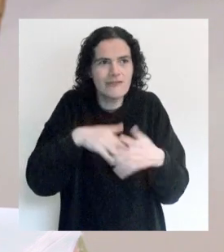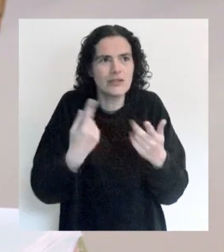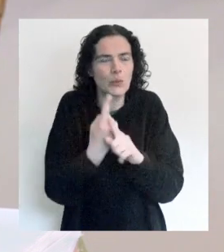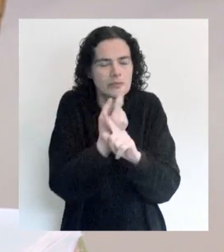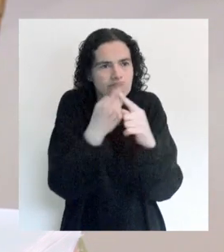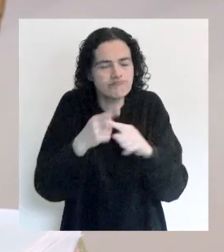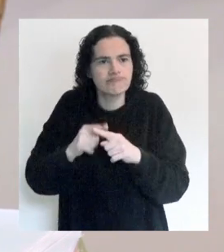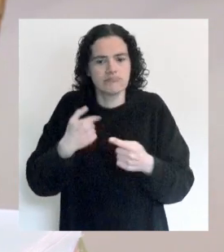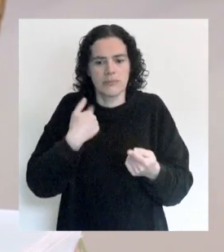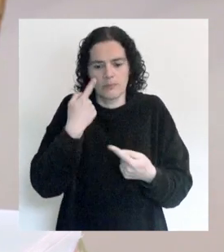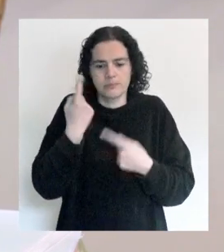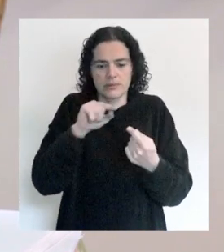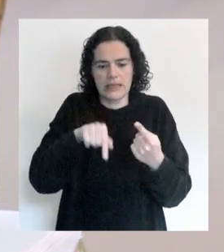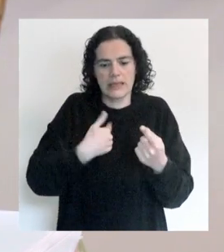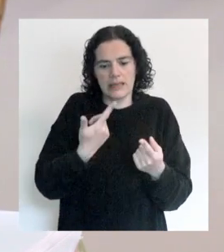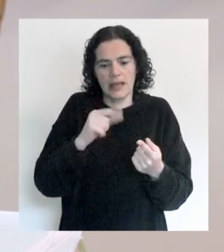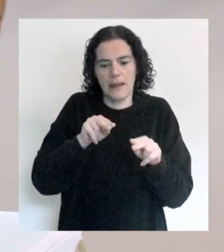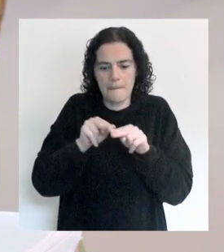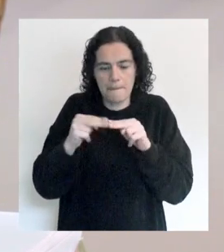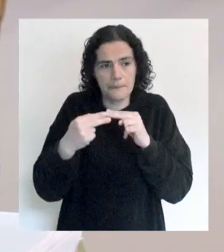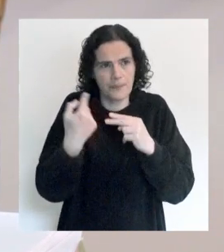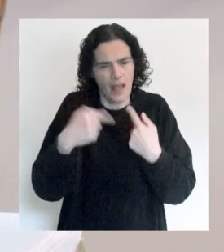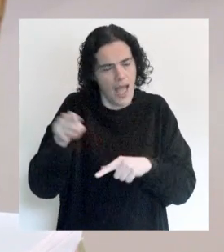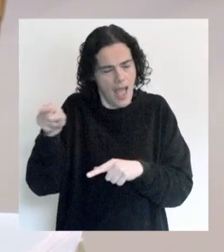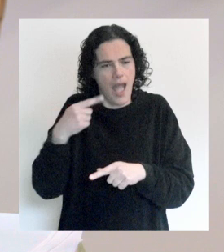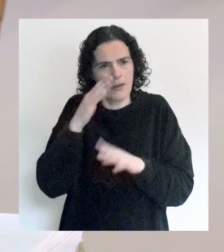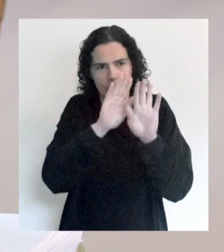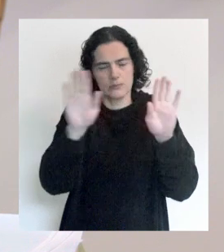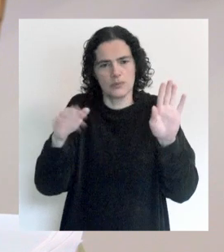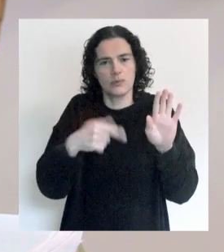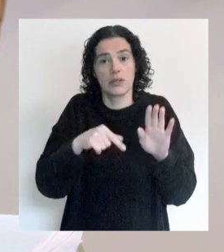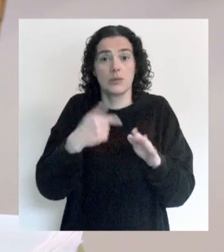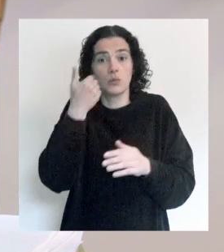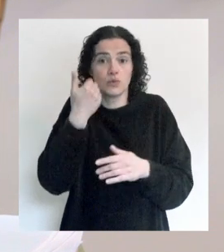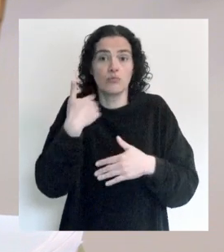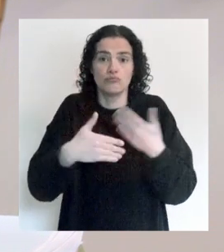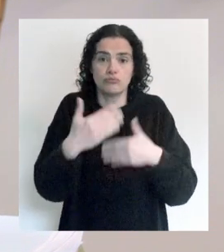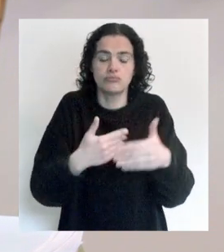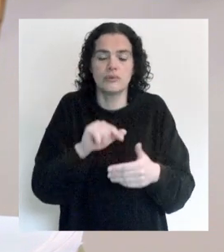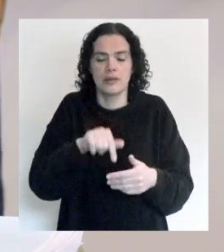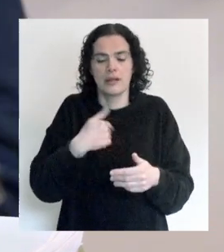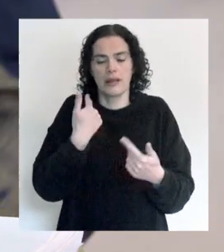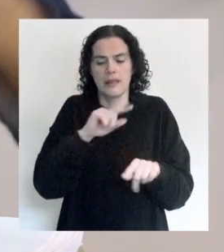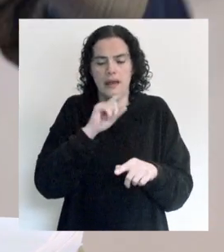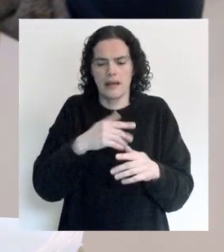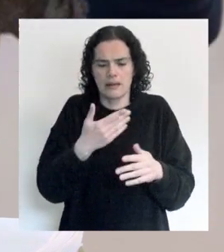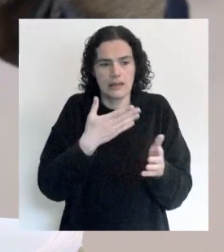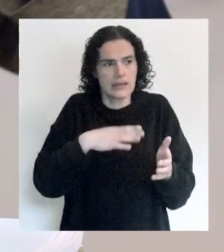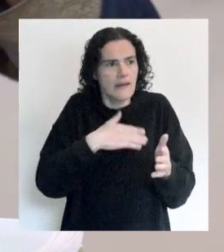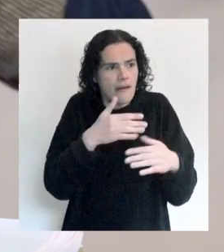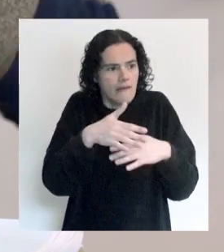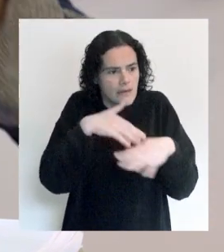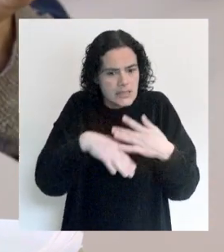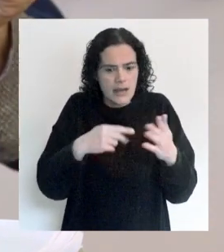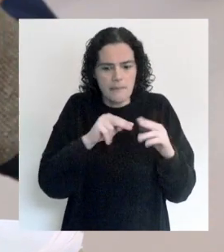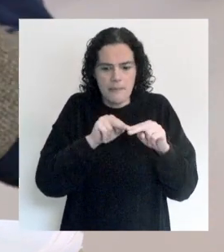airlines. And we're going to show that here as well, the puzzles of Alighiero and with Museum in Progress. And he said, no one ever wants to